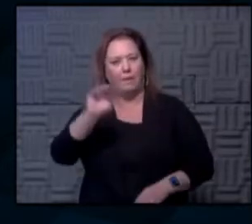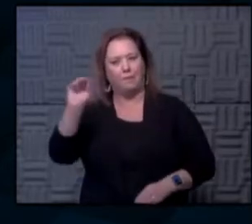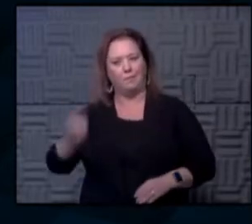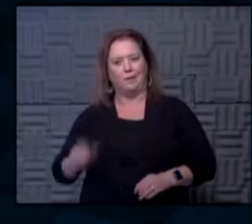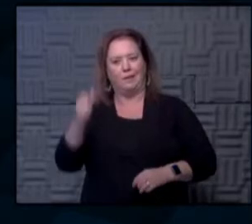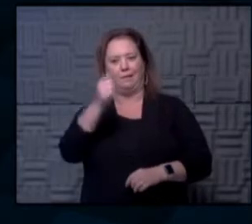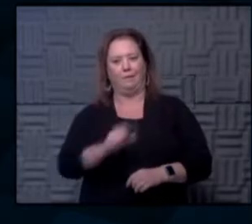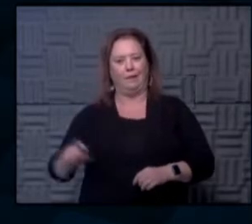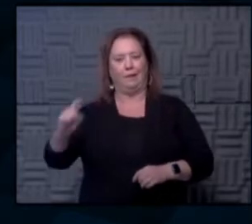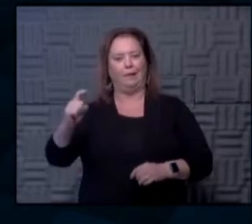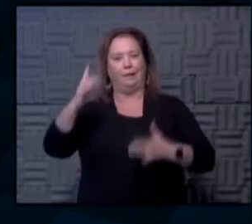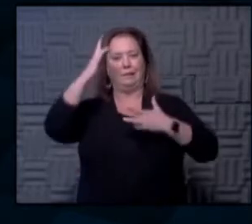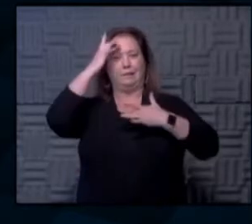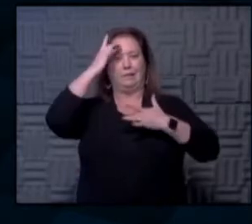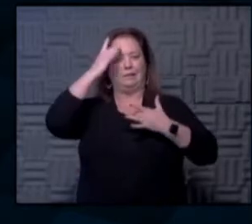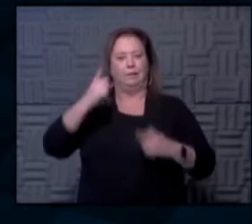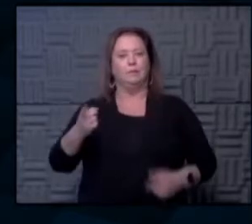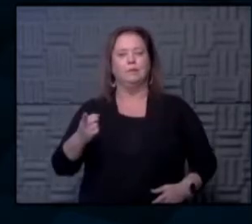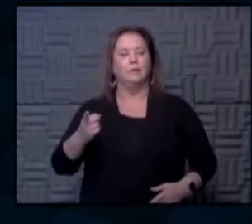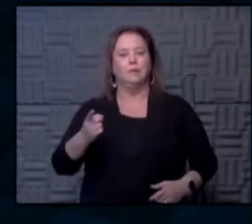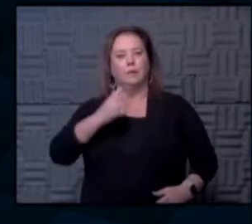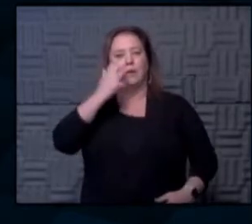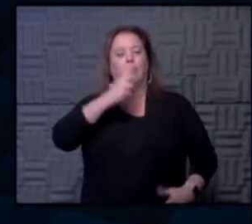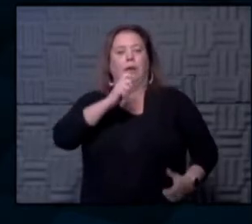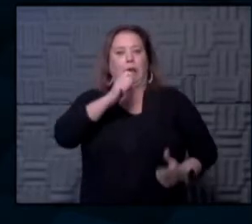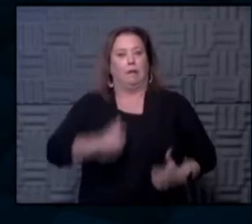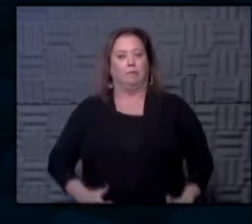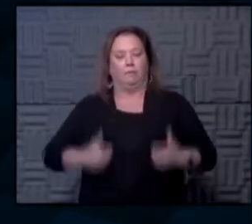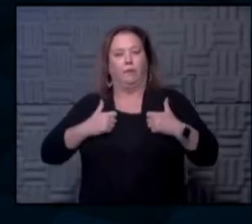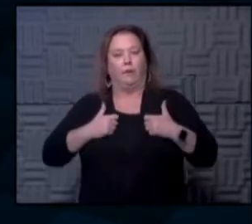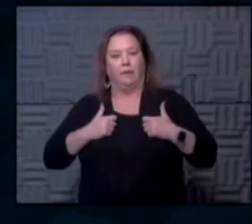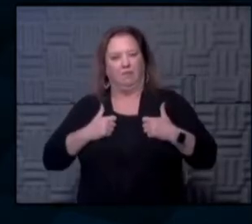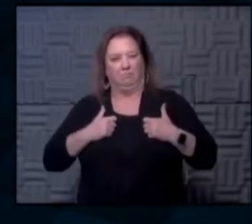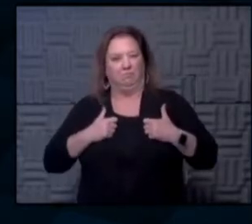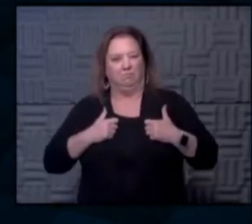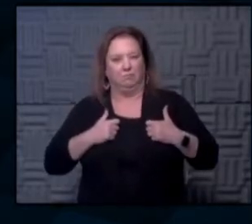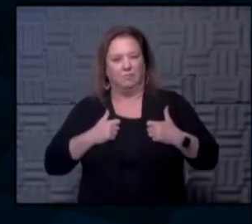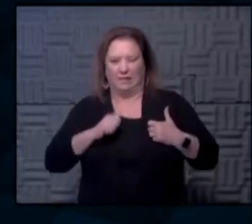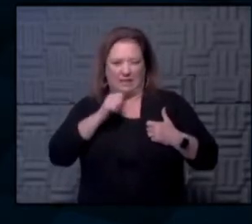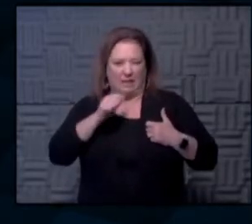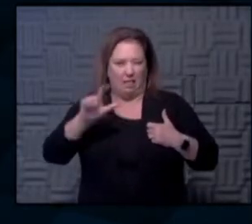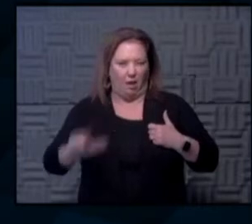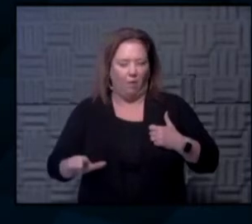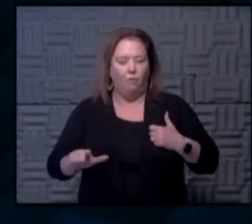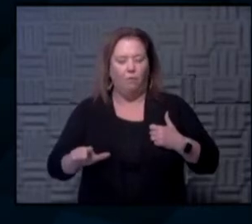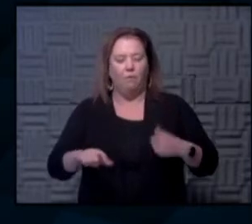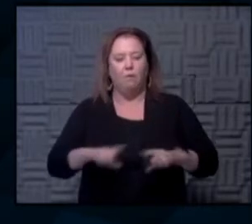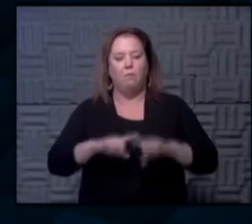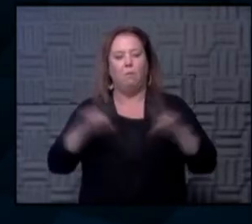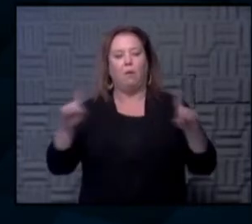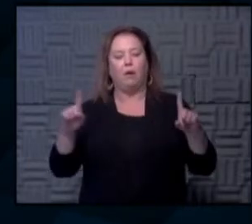of any one disease being hospitalized, not surviving is definitely not a low number, but